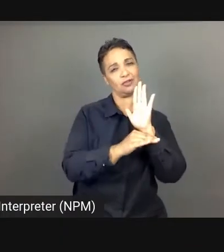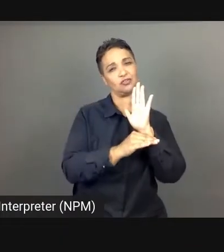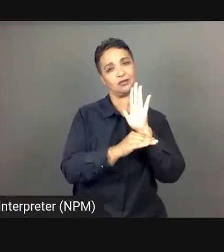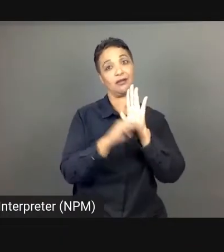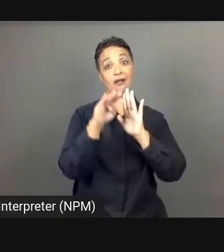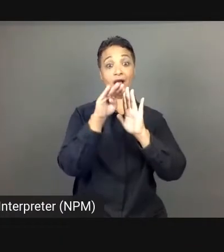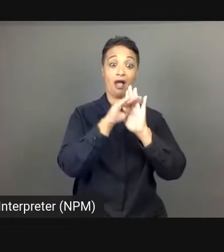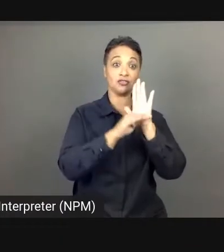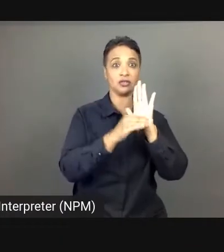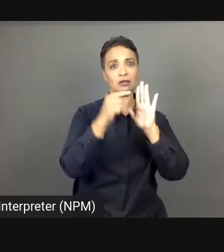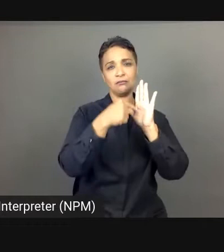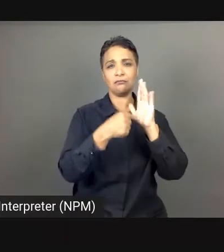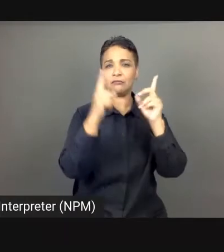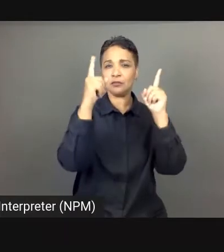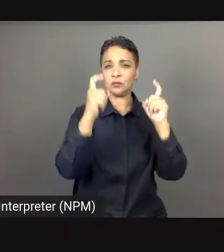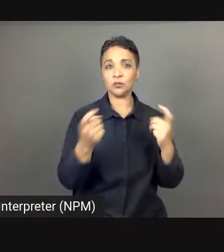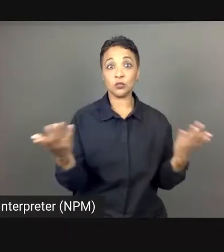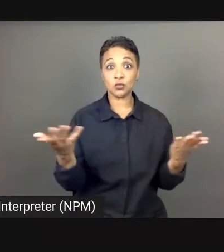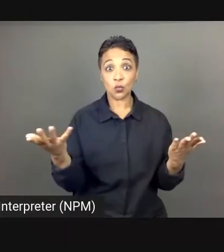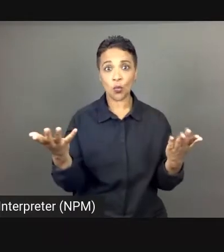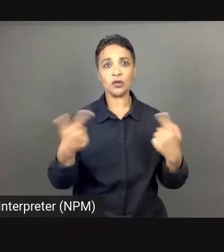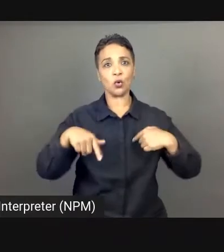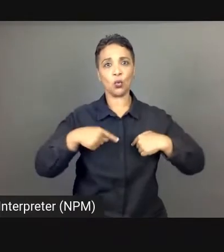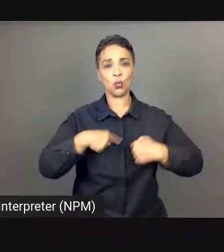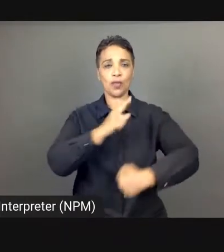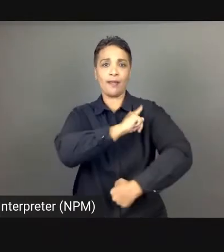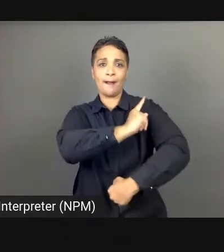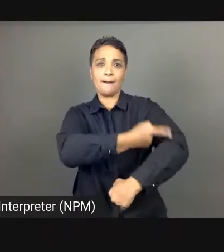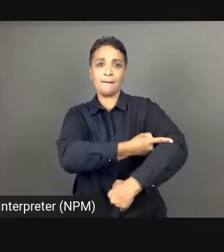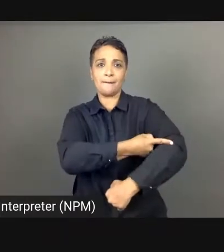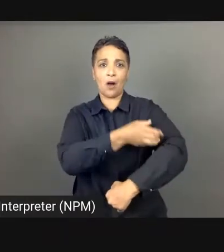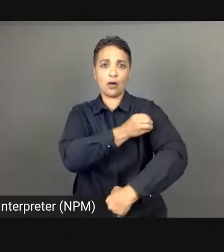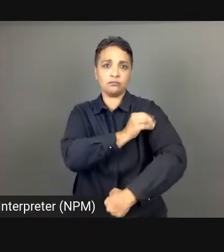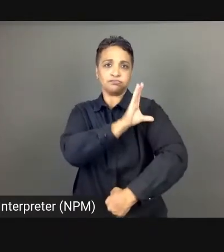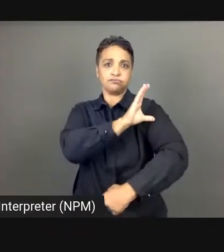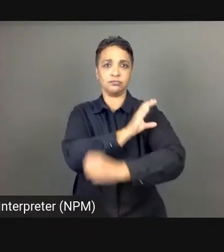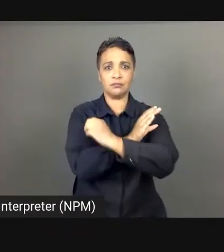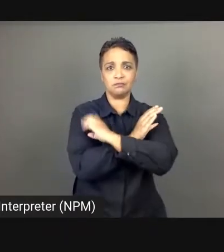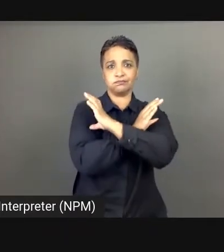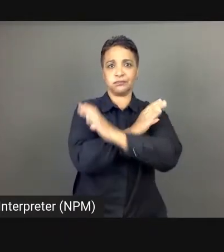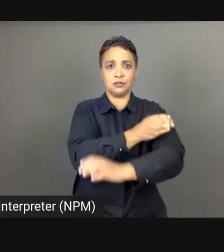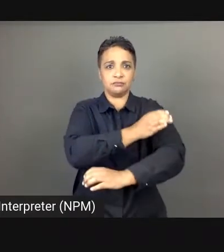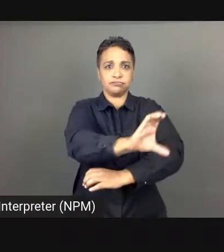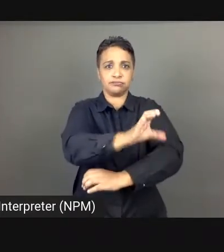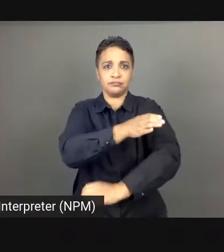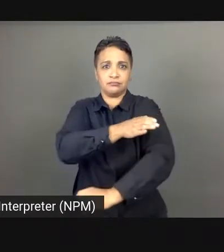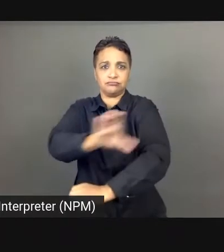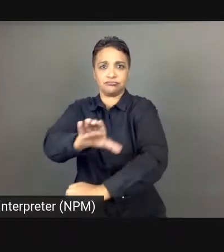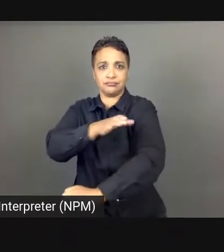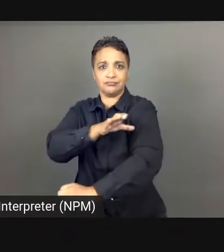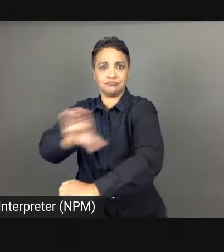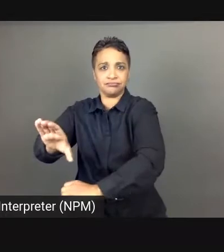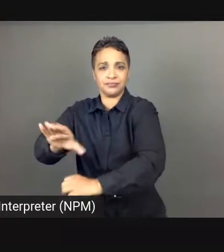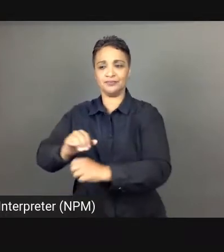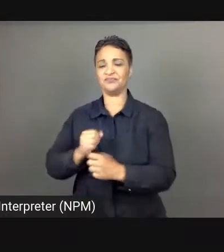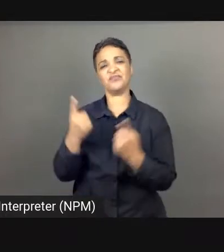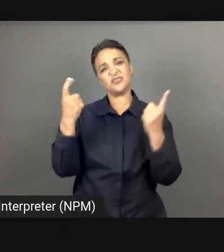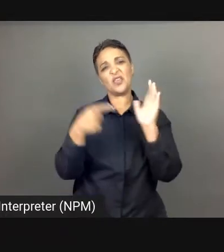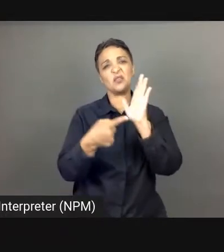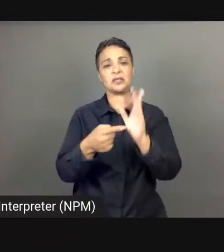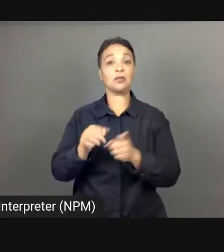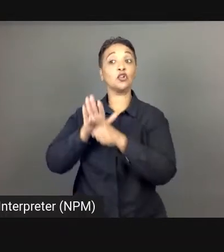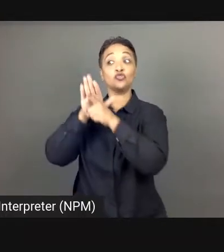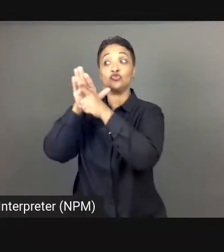about how do we build power around our issues. There have been issues around discrimination. How do we sustain